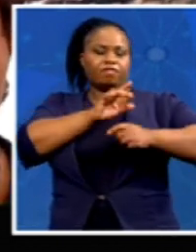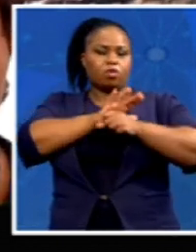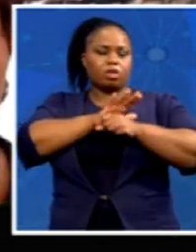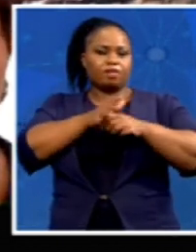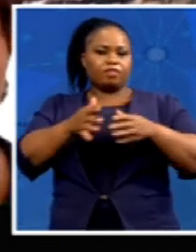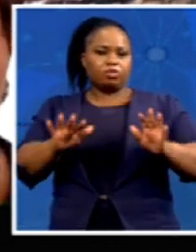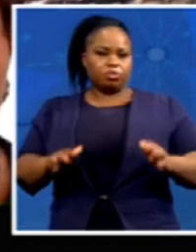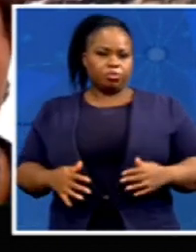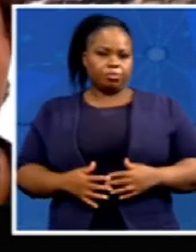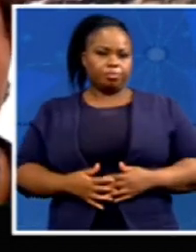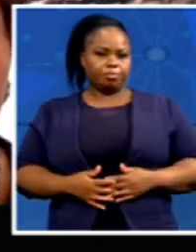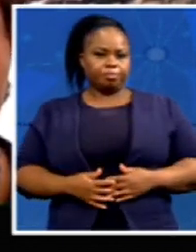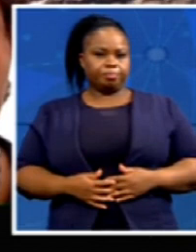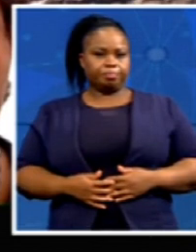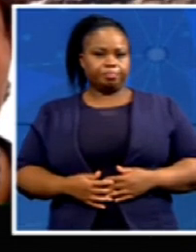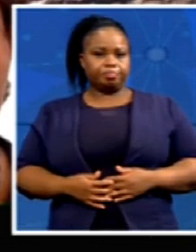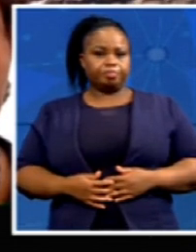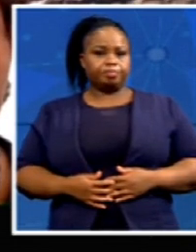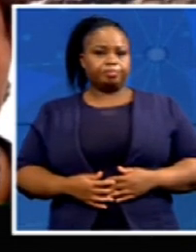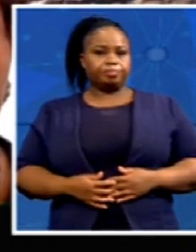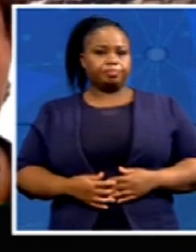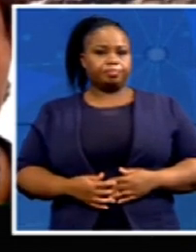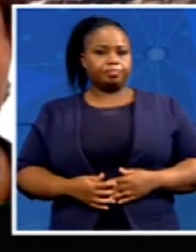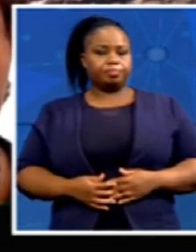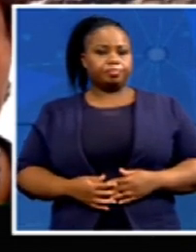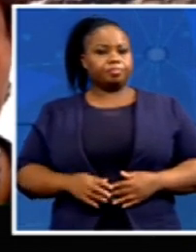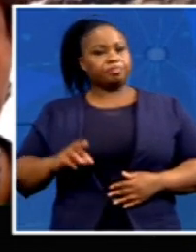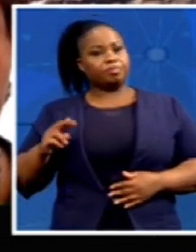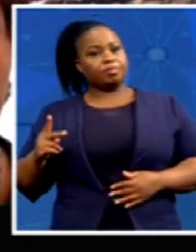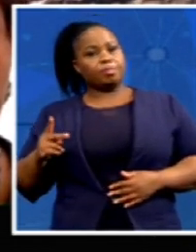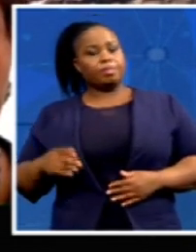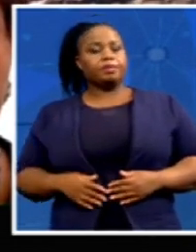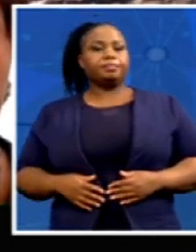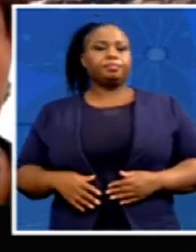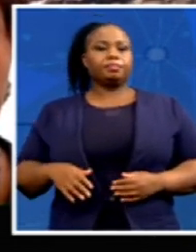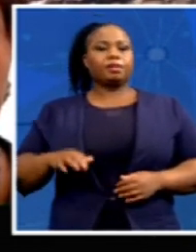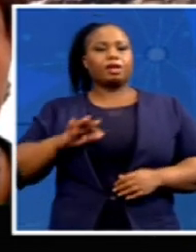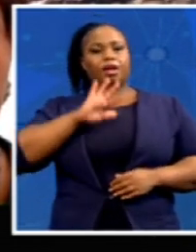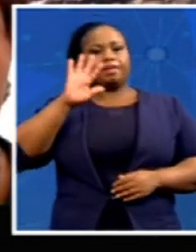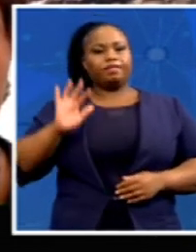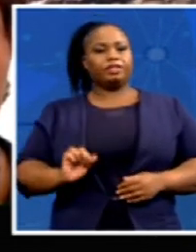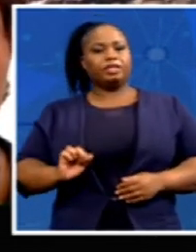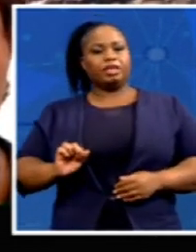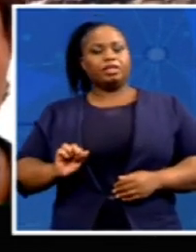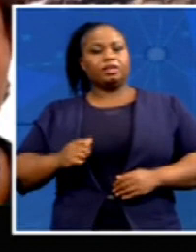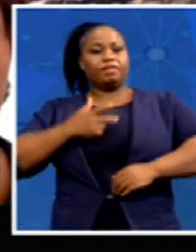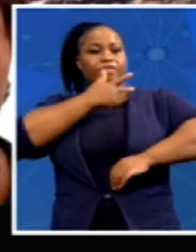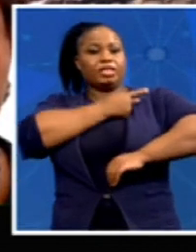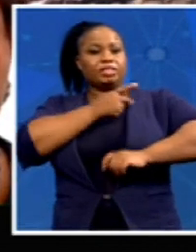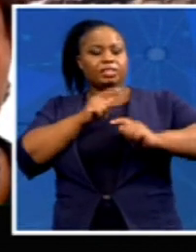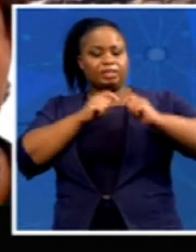In terms of the AVAC, the African Vaccine Acquisition Task Team deliveries, from